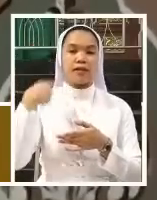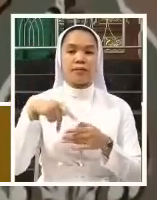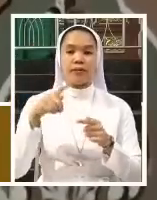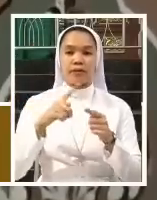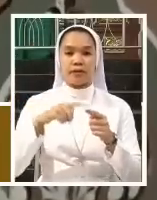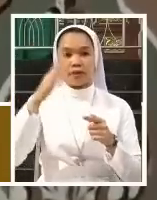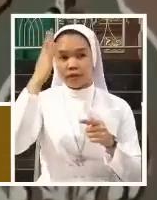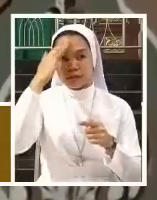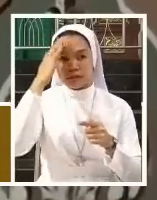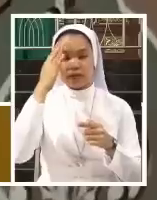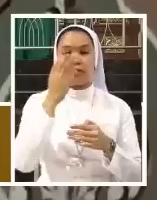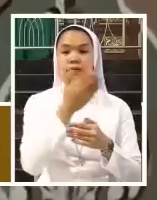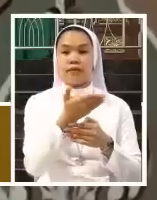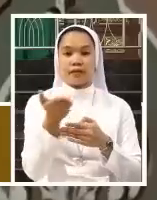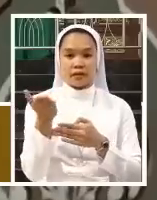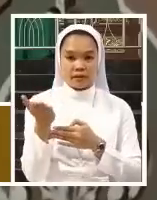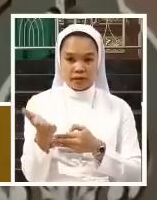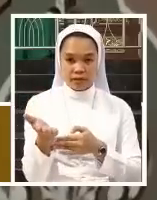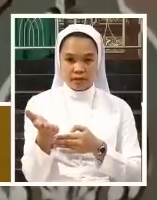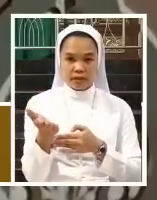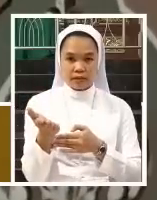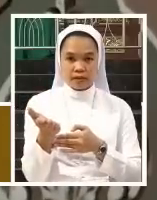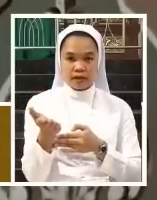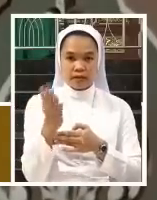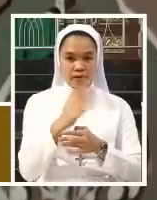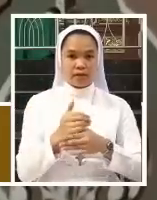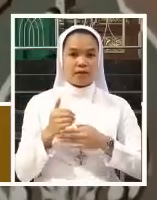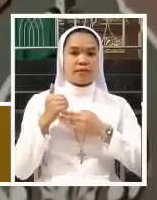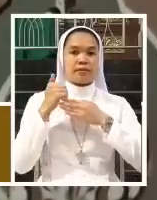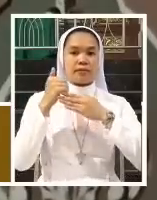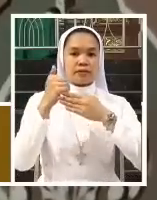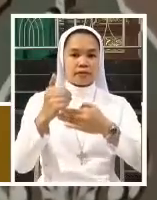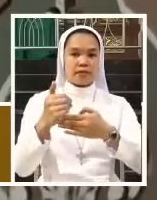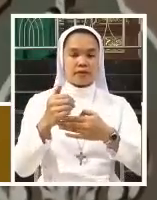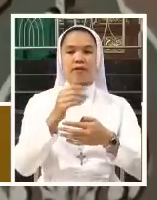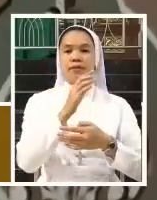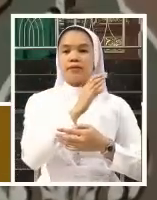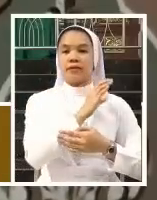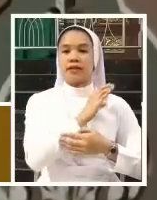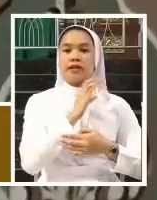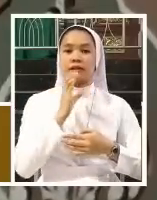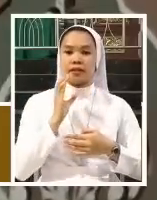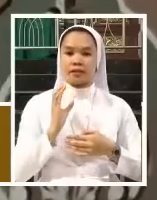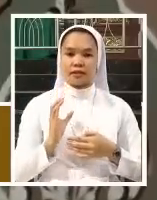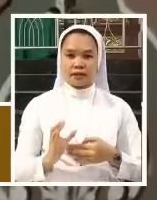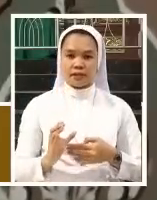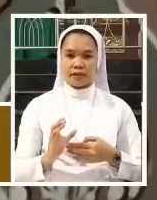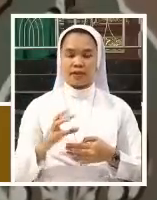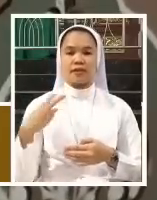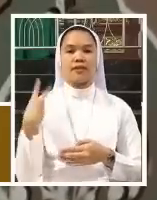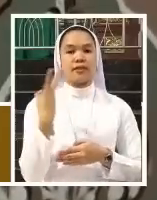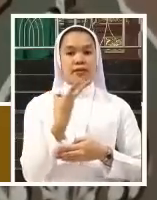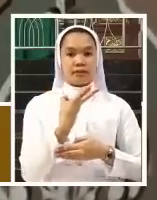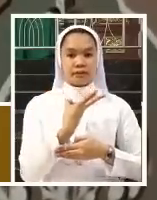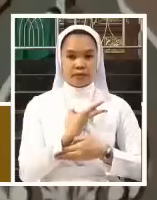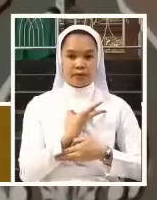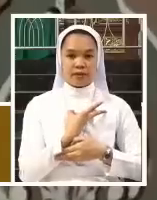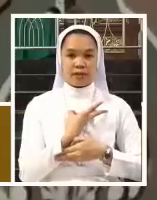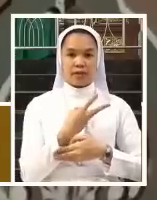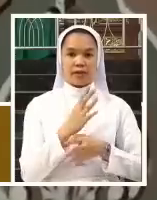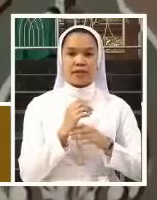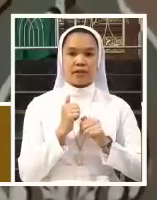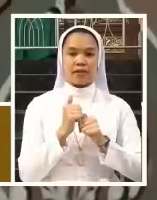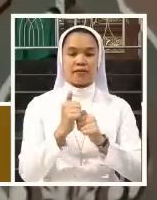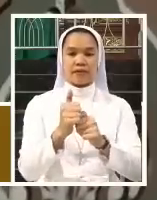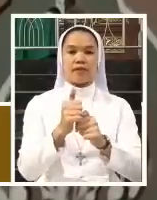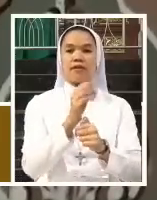nyo kamo mga ambassadors for Christ. We are ambassadors for